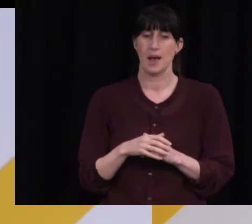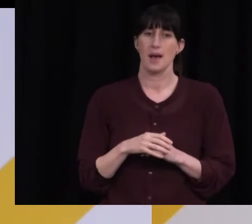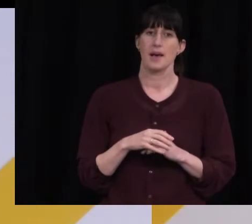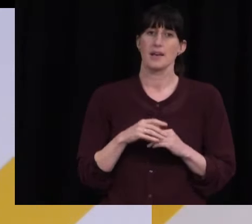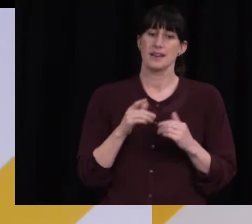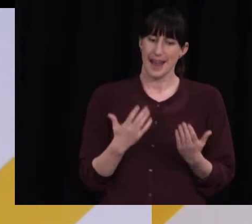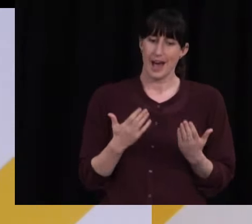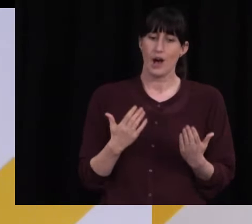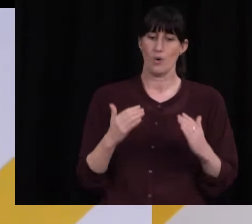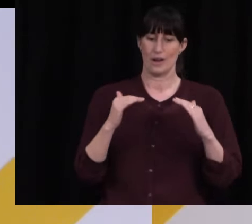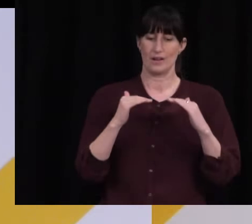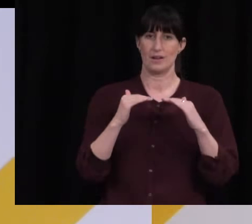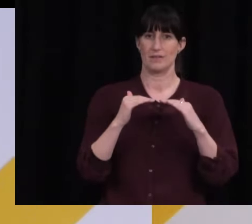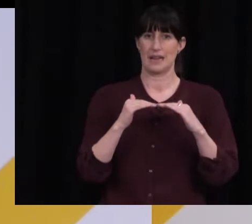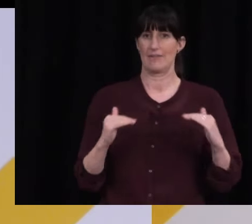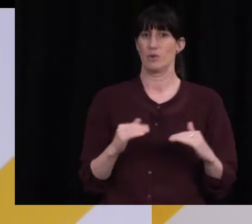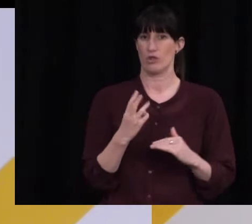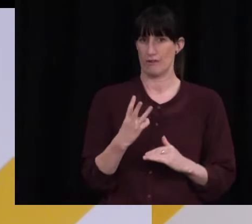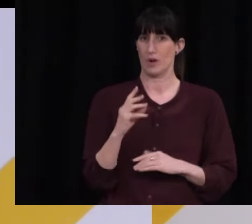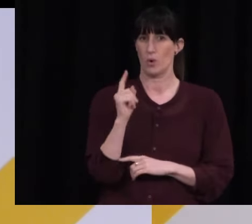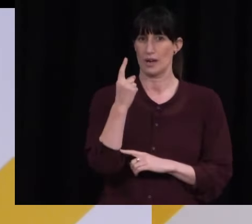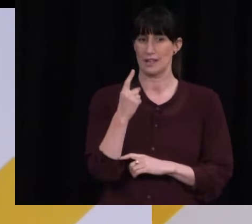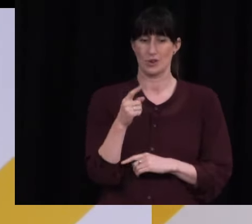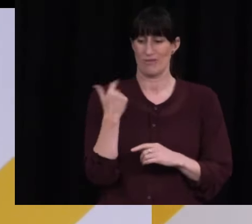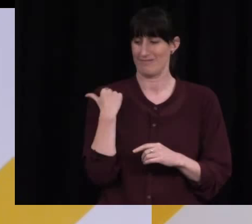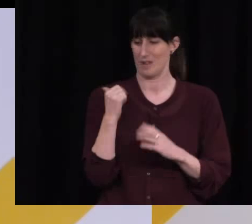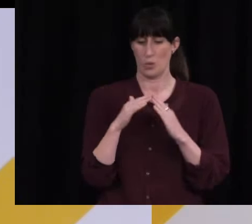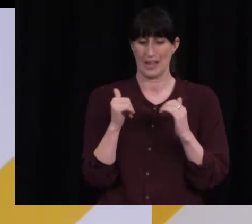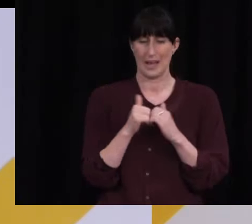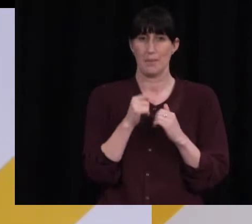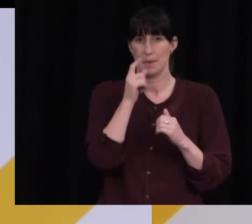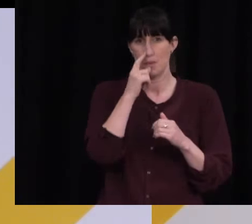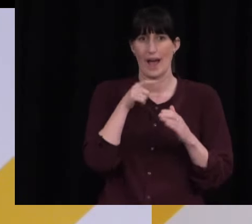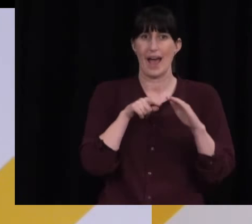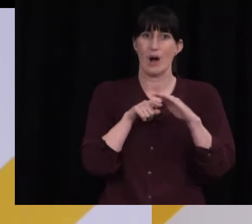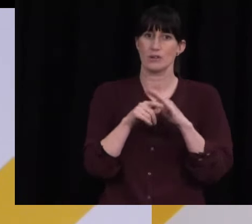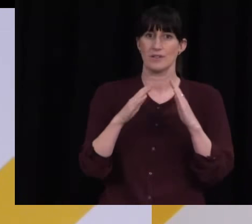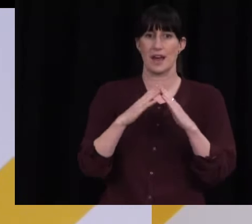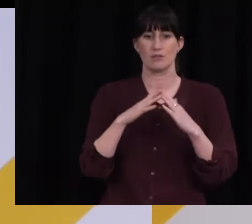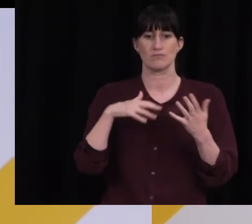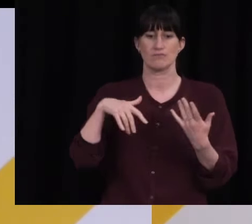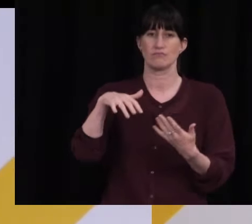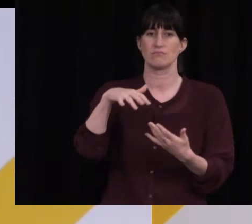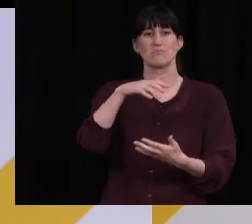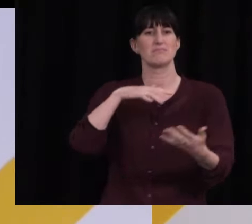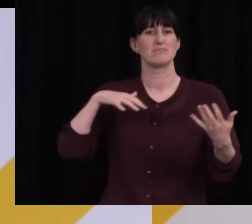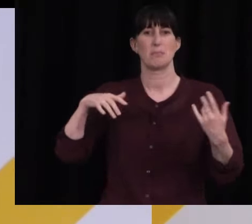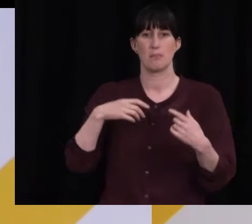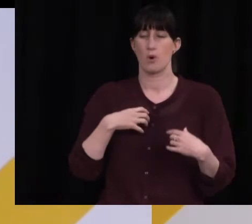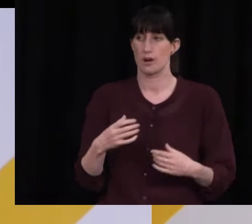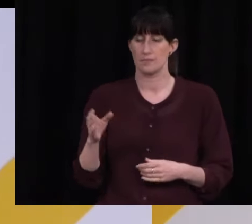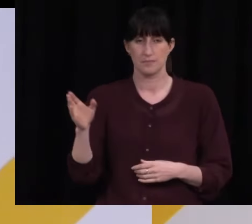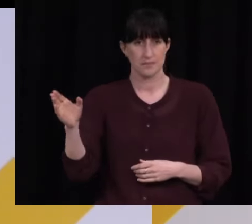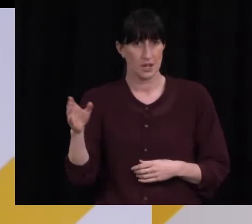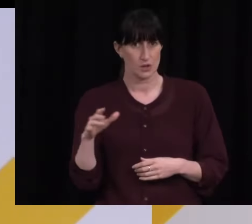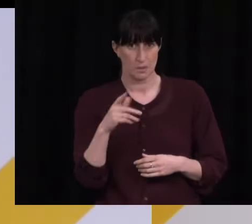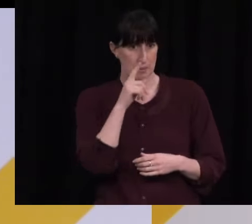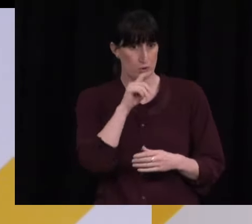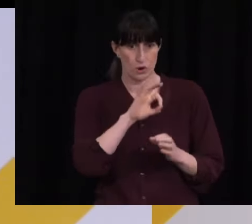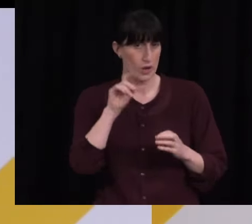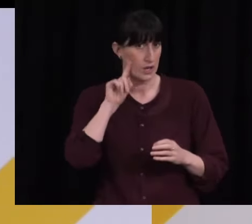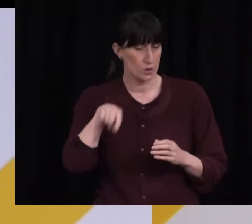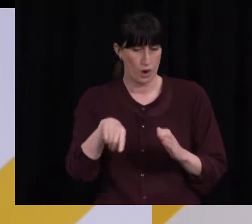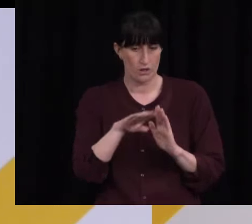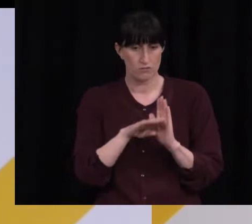and people, as we saw on the weekend, are out and about more. Yeah, but it's not that compliance is the issue or people flouting the rules, but the risk that attaches